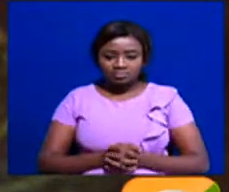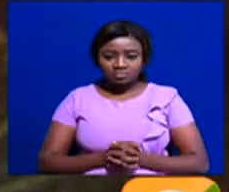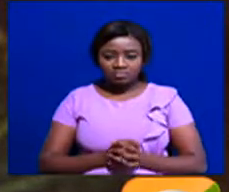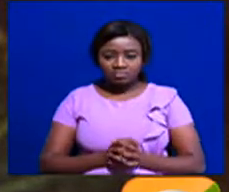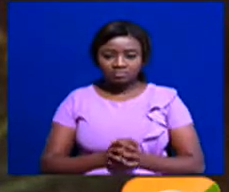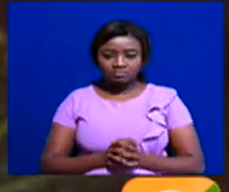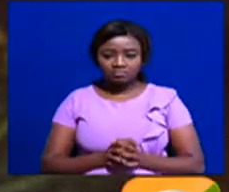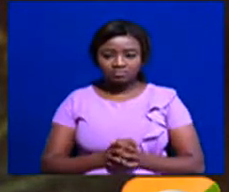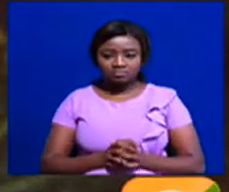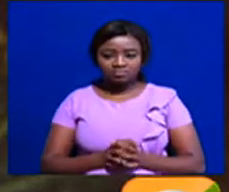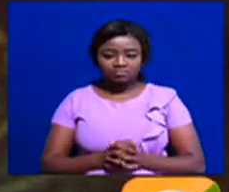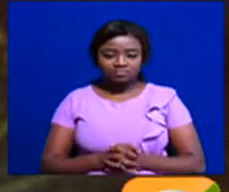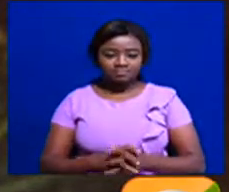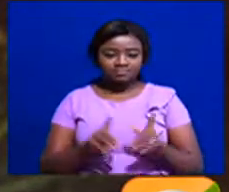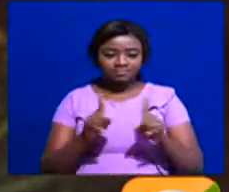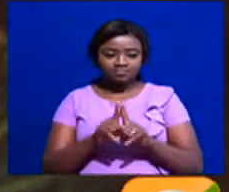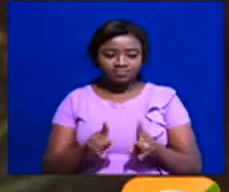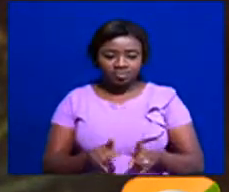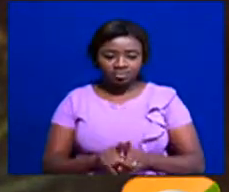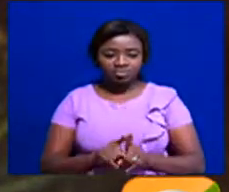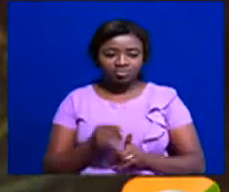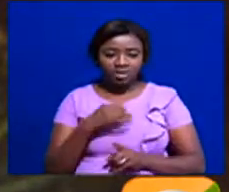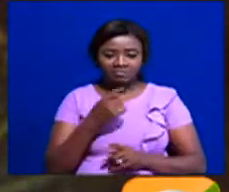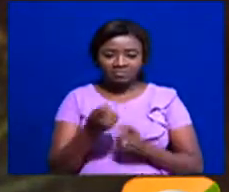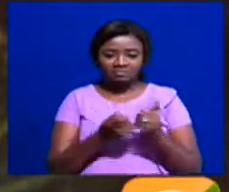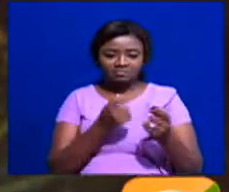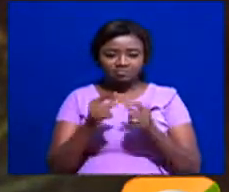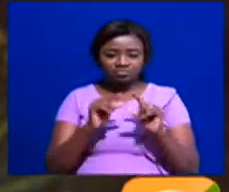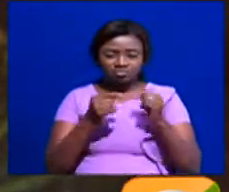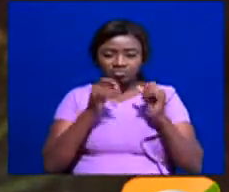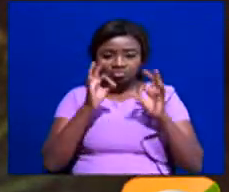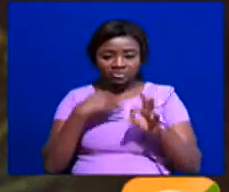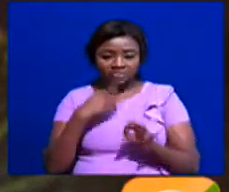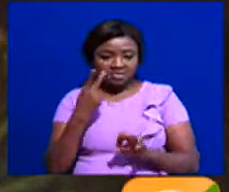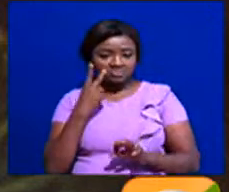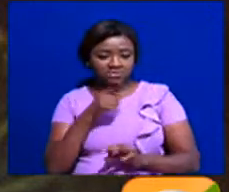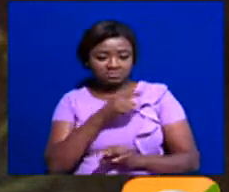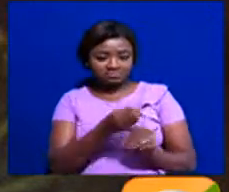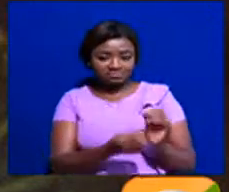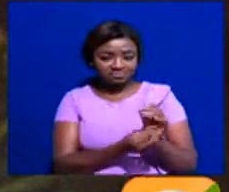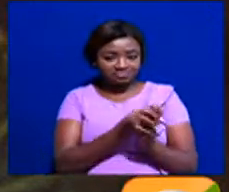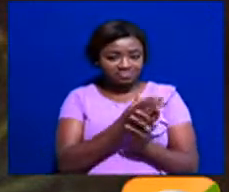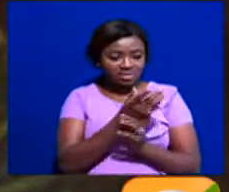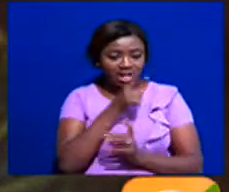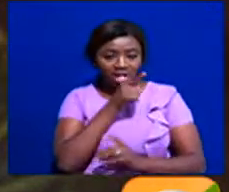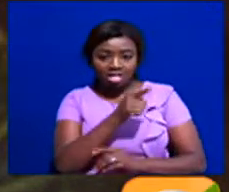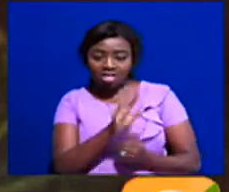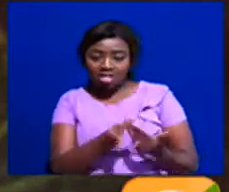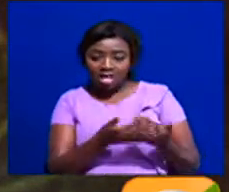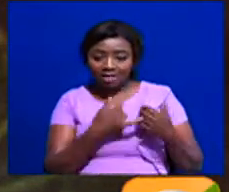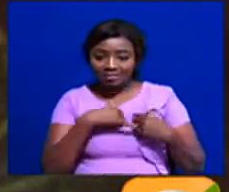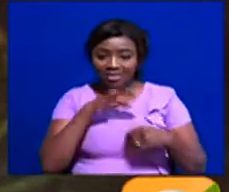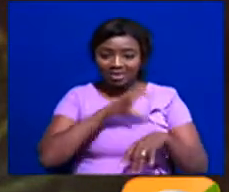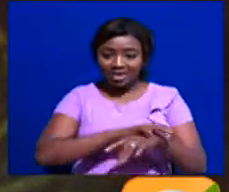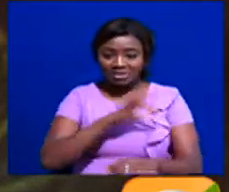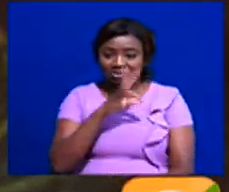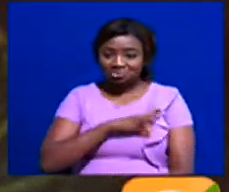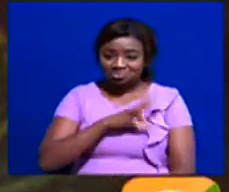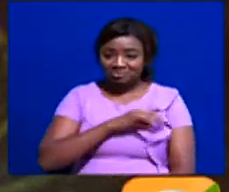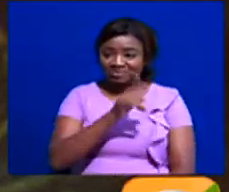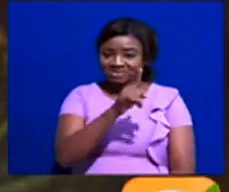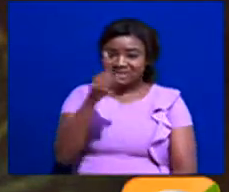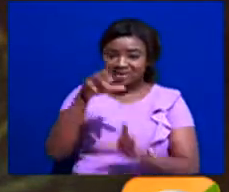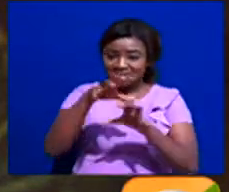with a very small margin for the people. So when they begin to see that there are other crops that can also be bought, and there are